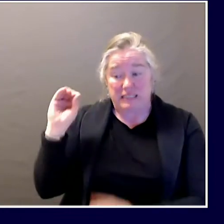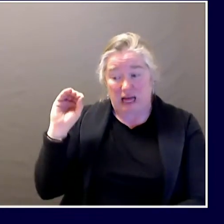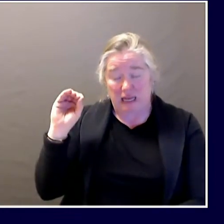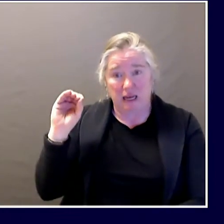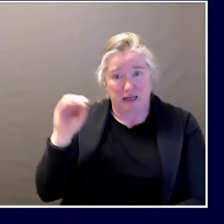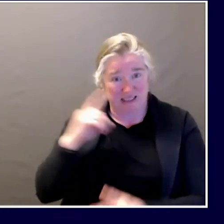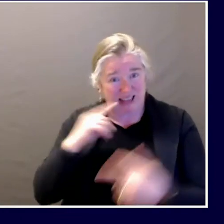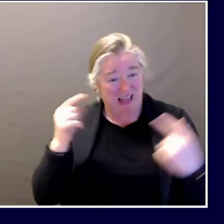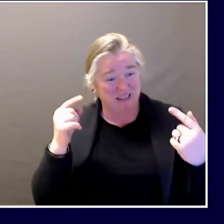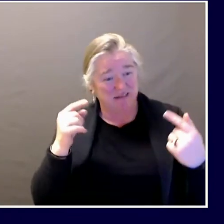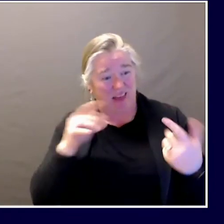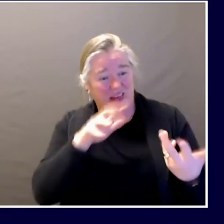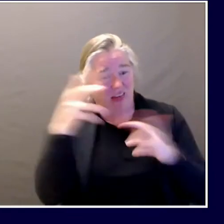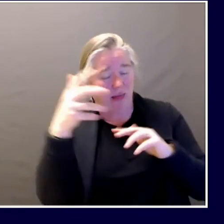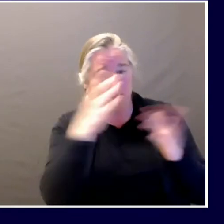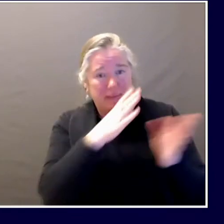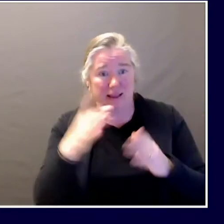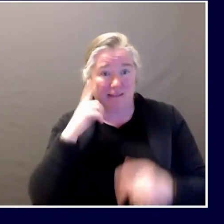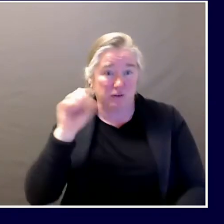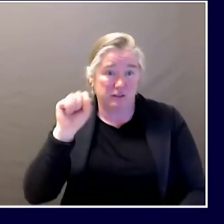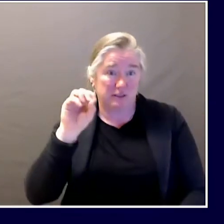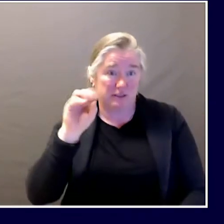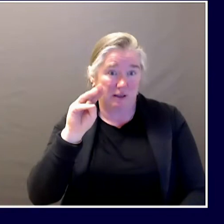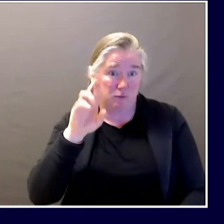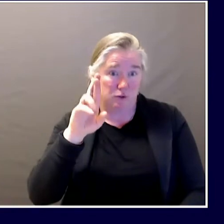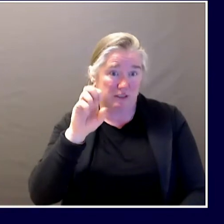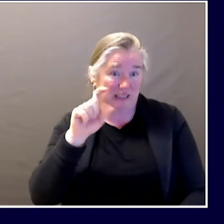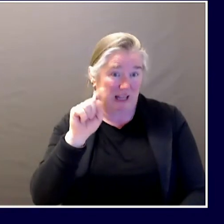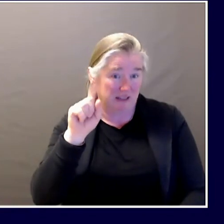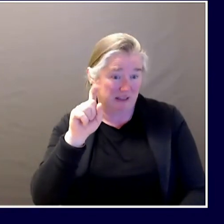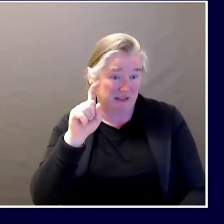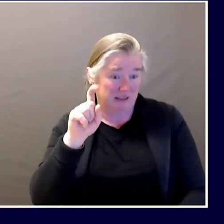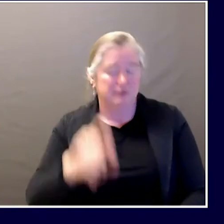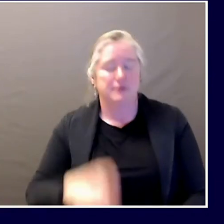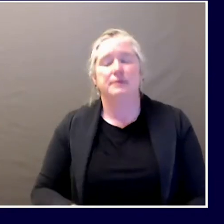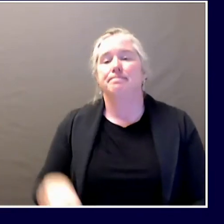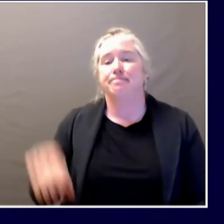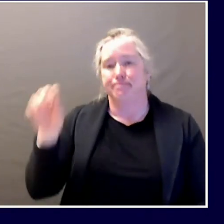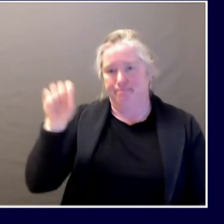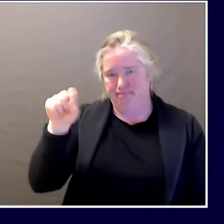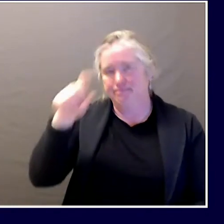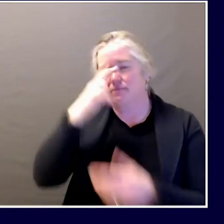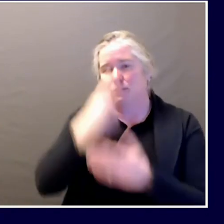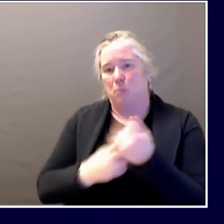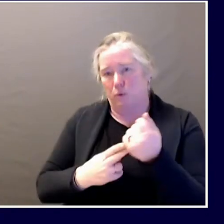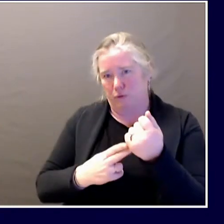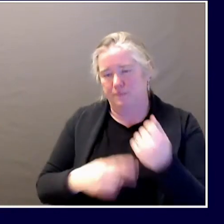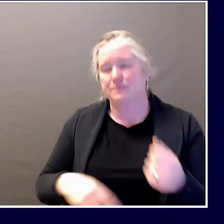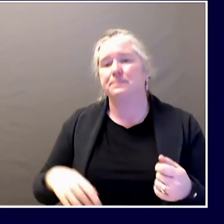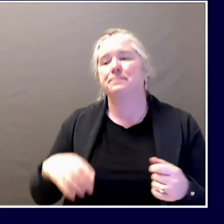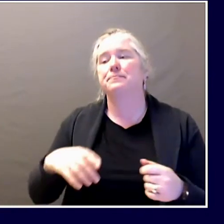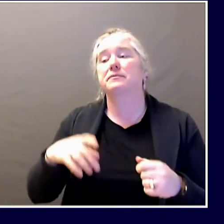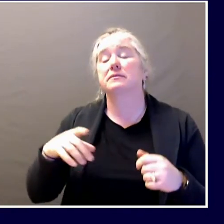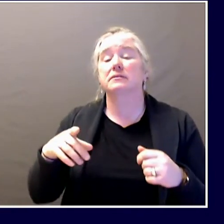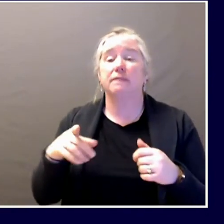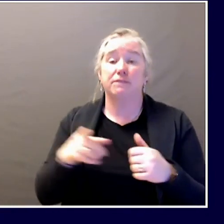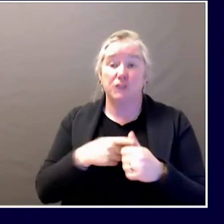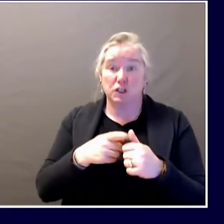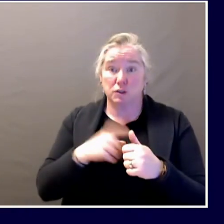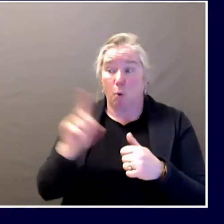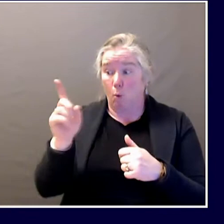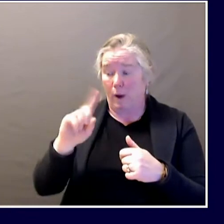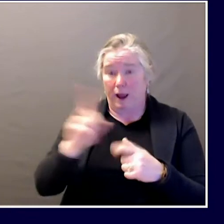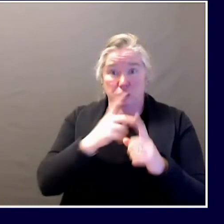efforts? Yes, as to both questions, Chris. So let's first start with access and points of access there.